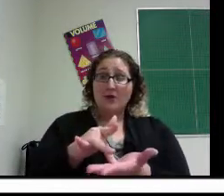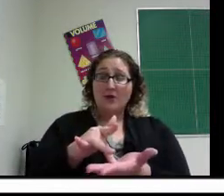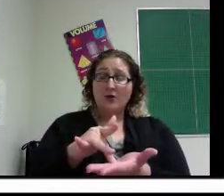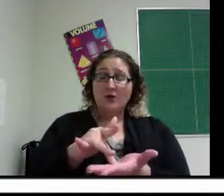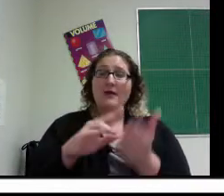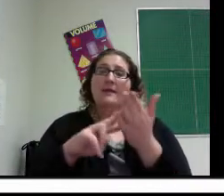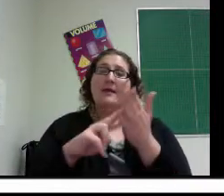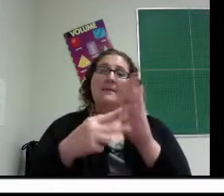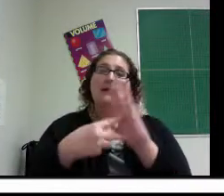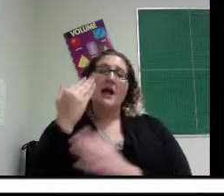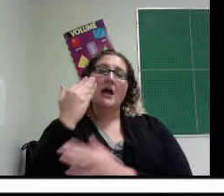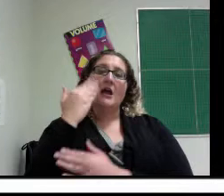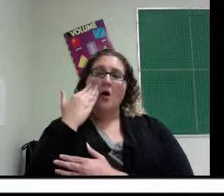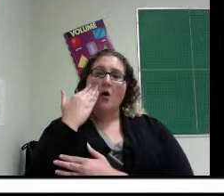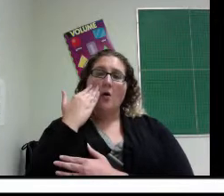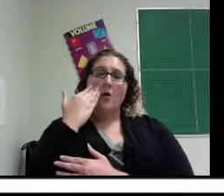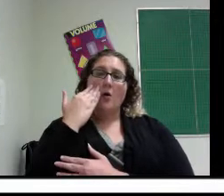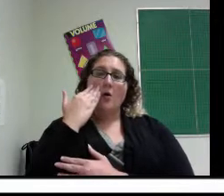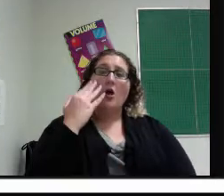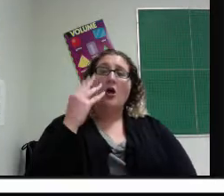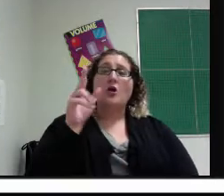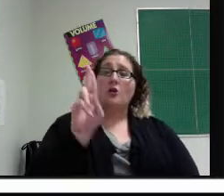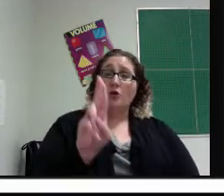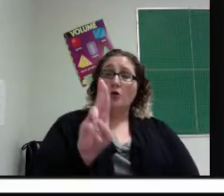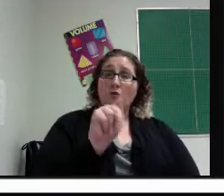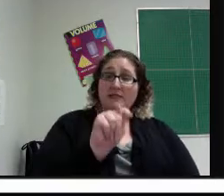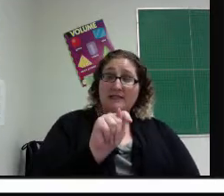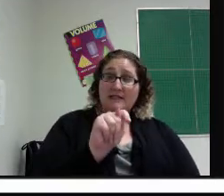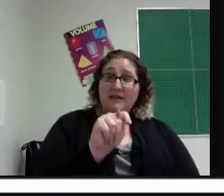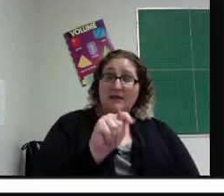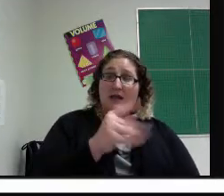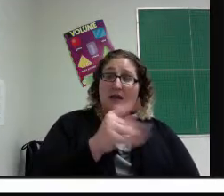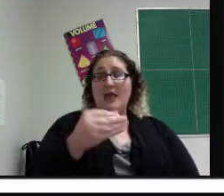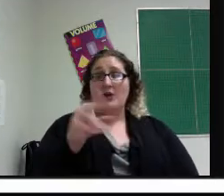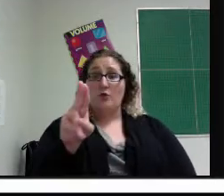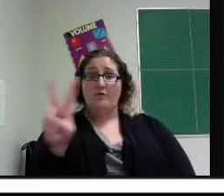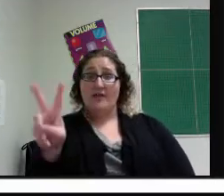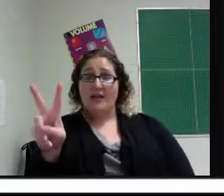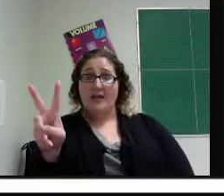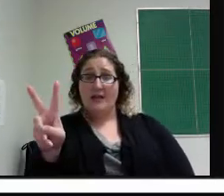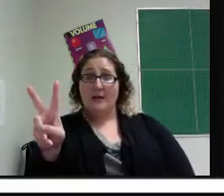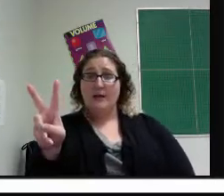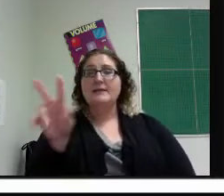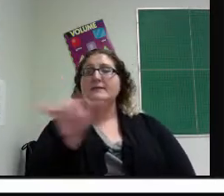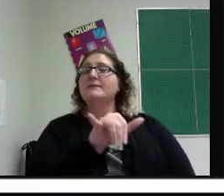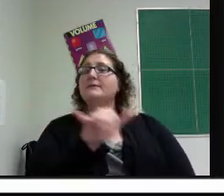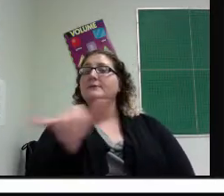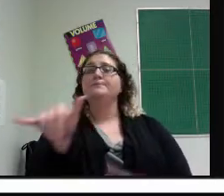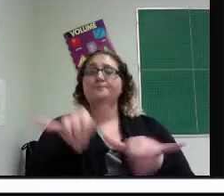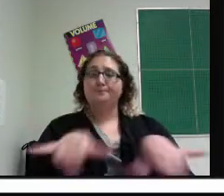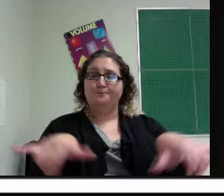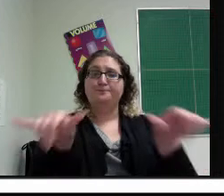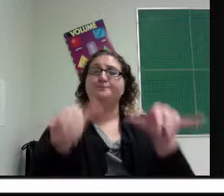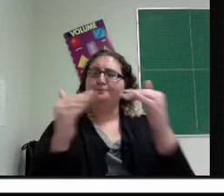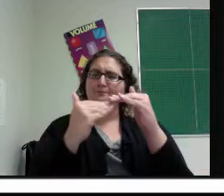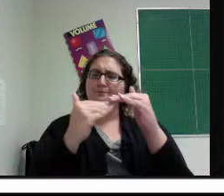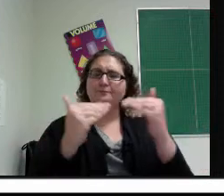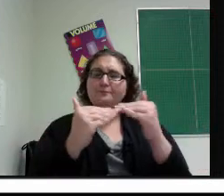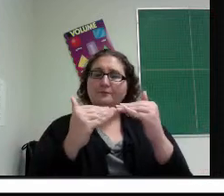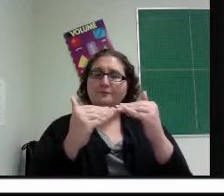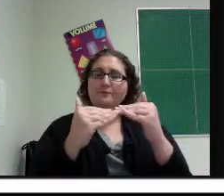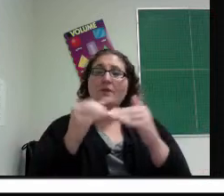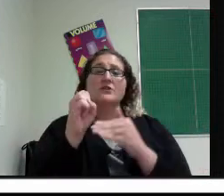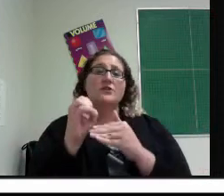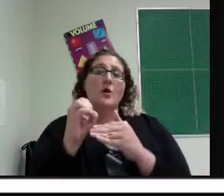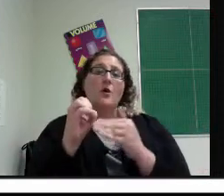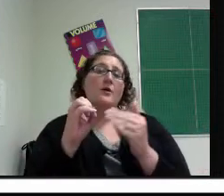know that segment UT and segment UV are congruent to each other, or equal to each other. So that helps me